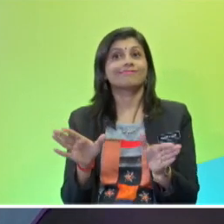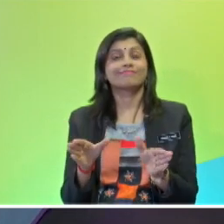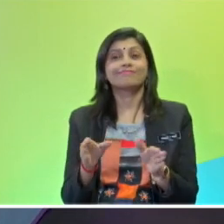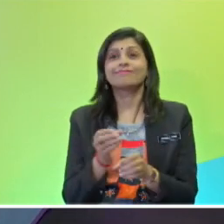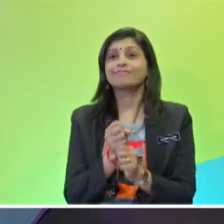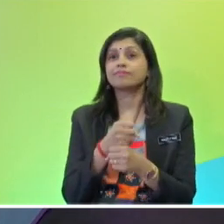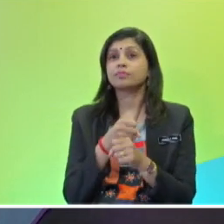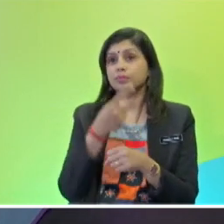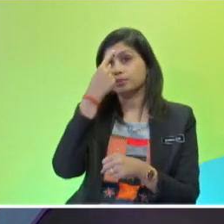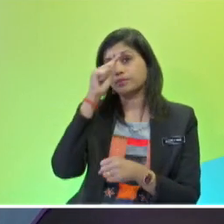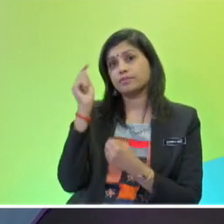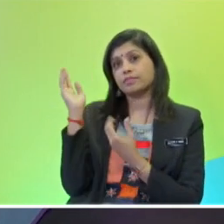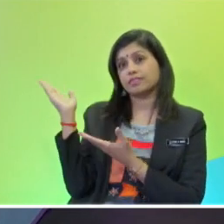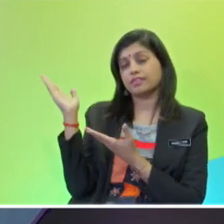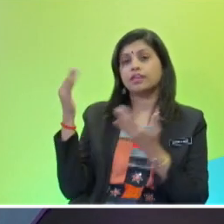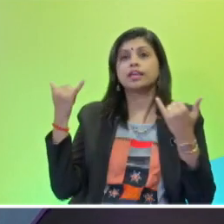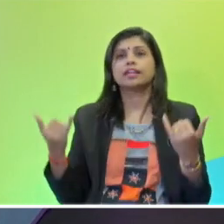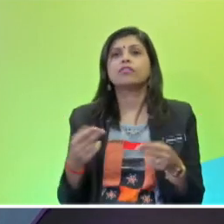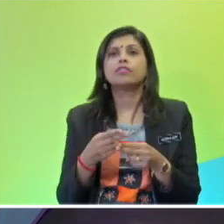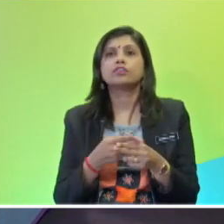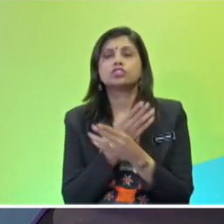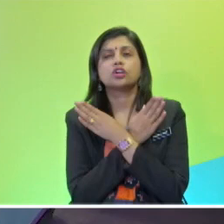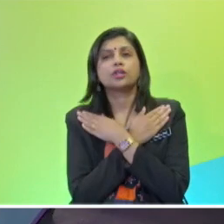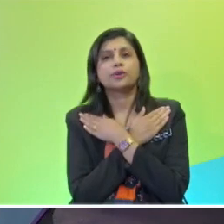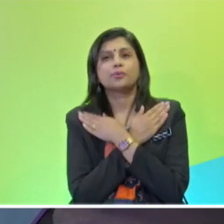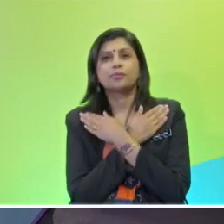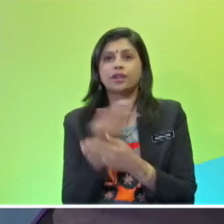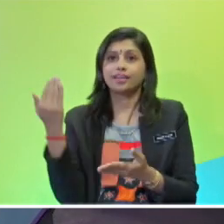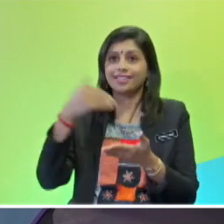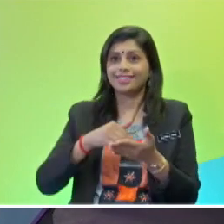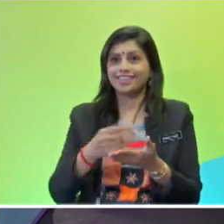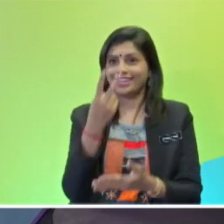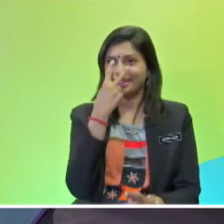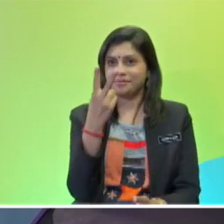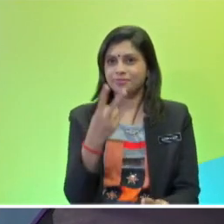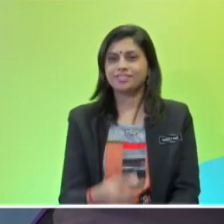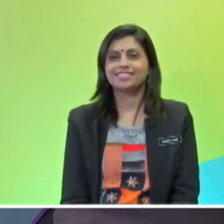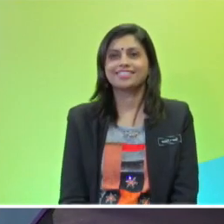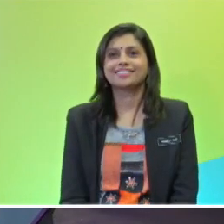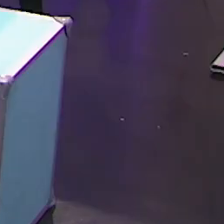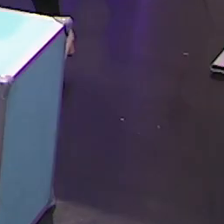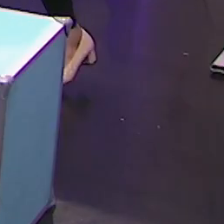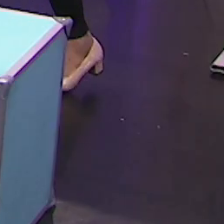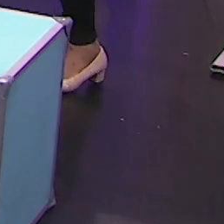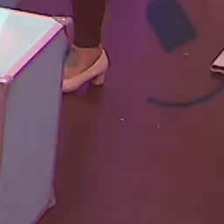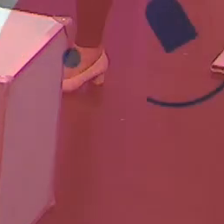treat for me. And right now we're going to Okay. take a short break. Back to you after this on EduwebTV KPM.